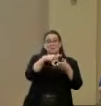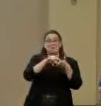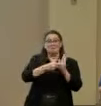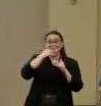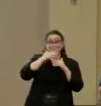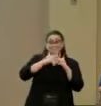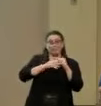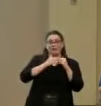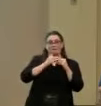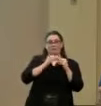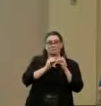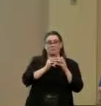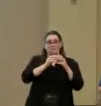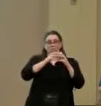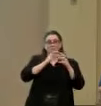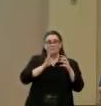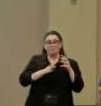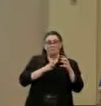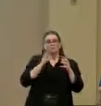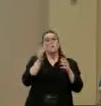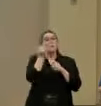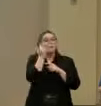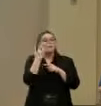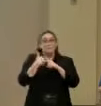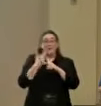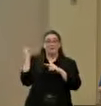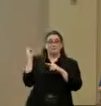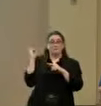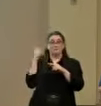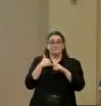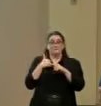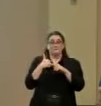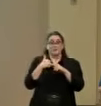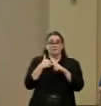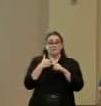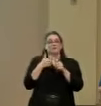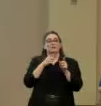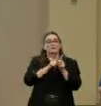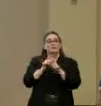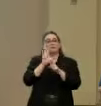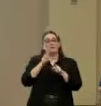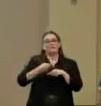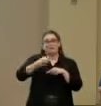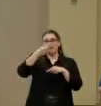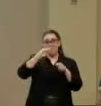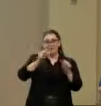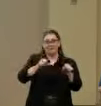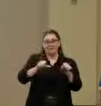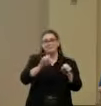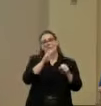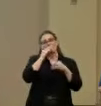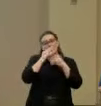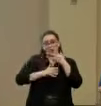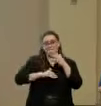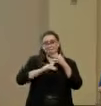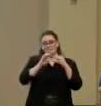you can see, who will have a if you have this, you have a high chance of having a blood